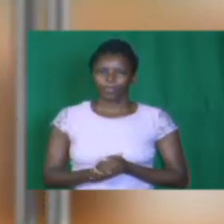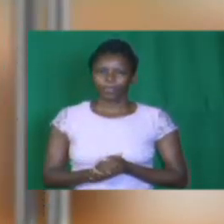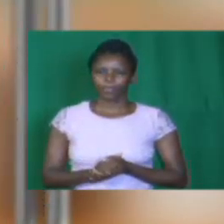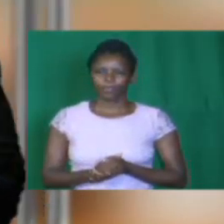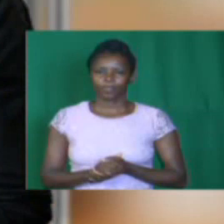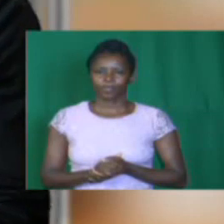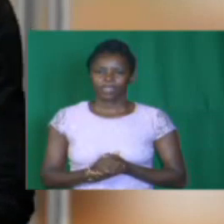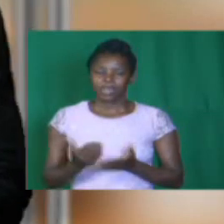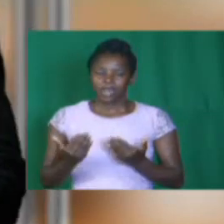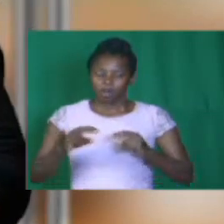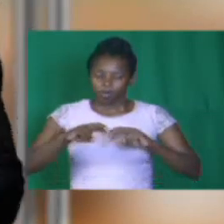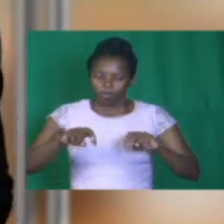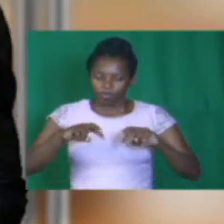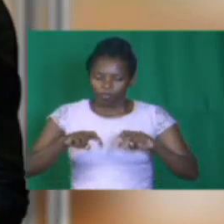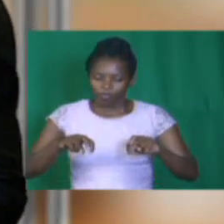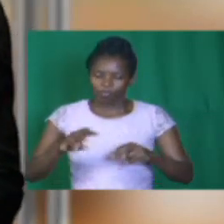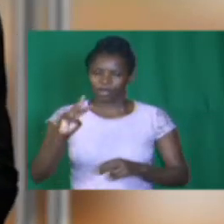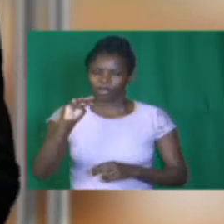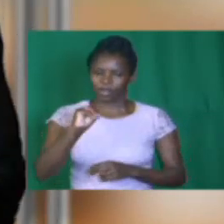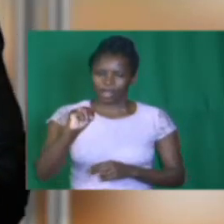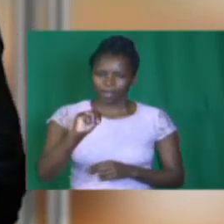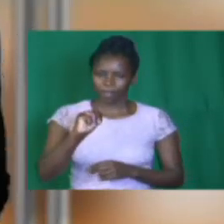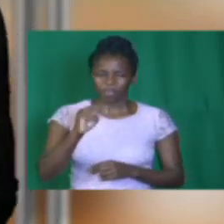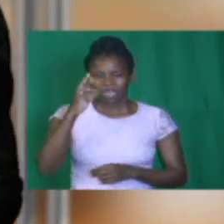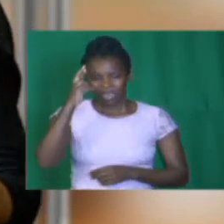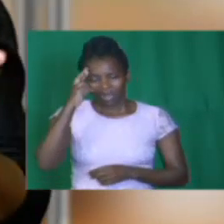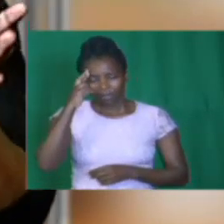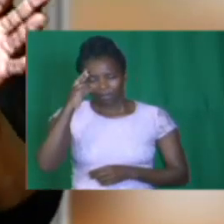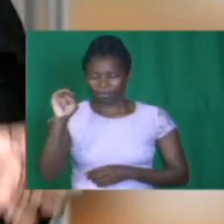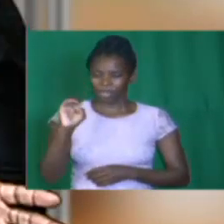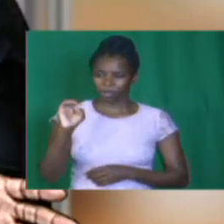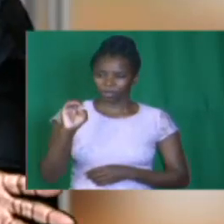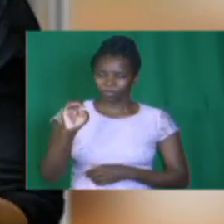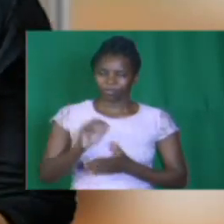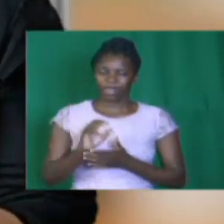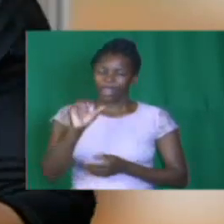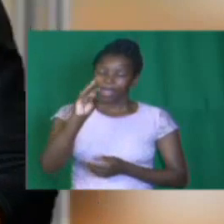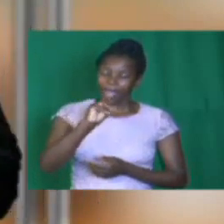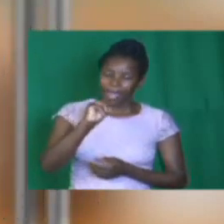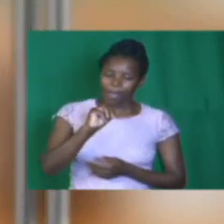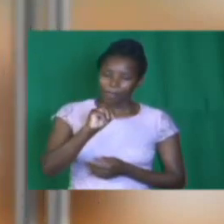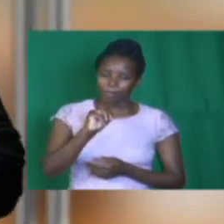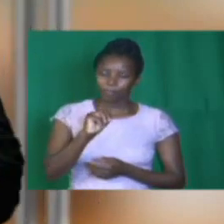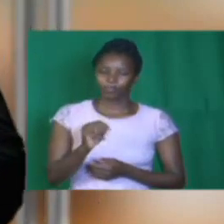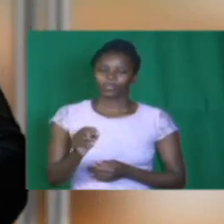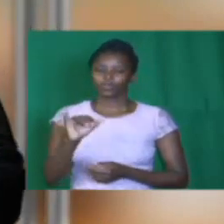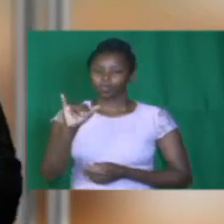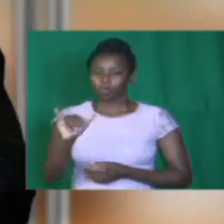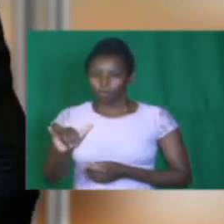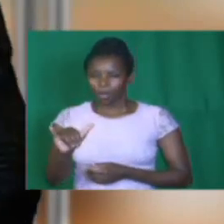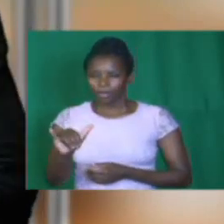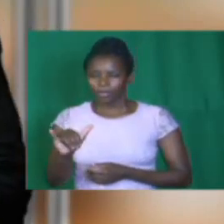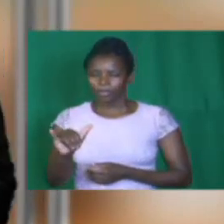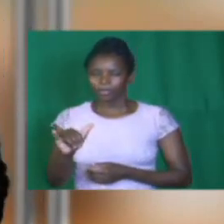Let us find m. Remember the equation. M is change in y over change